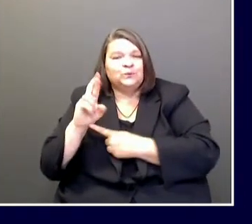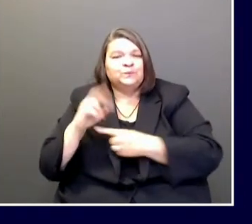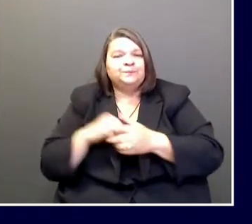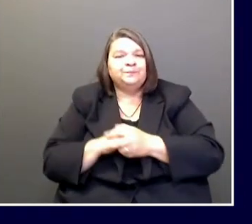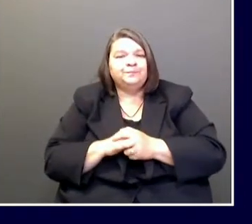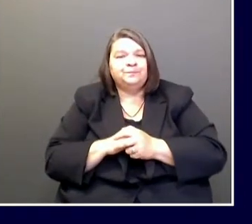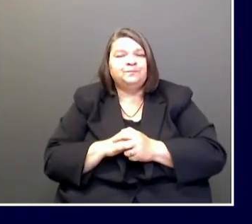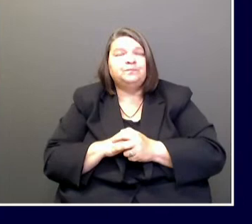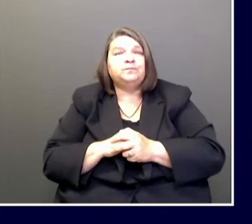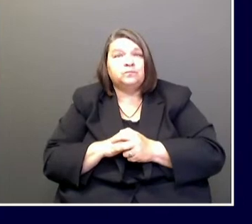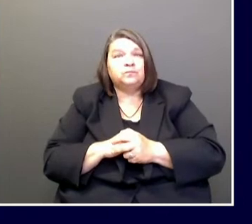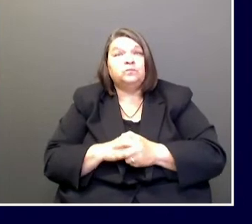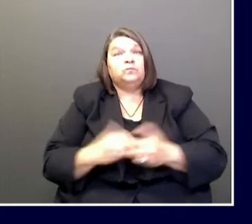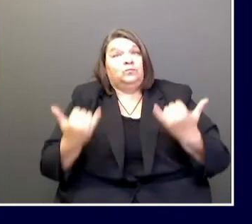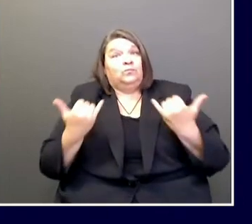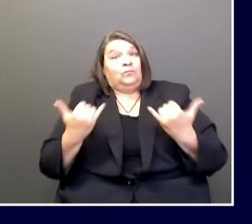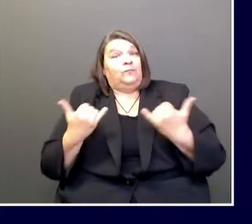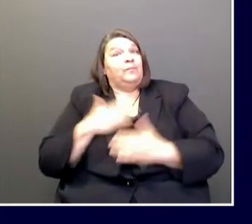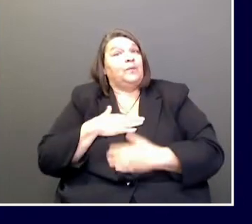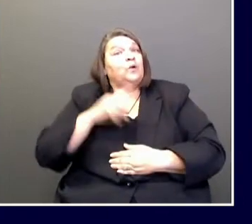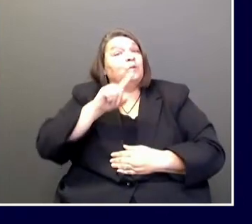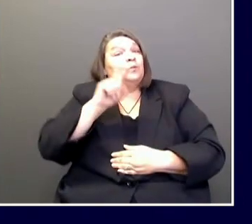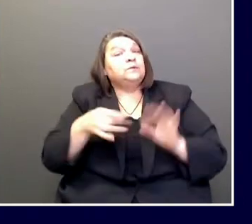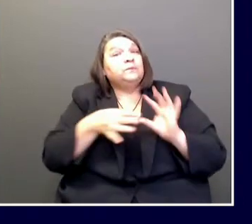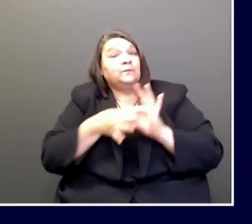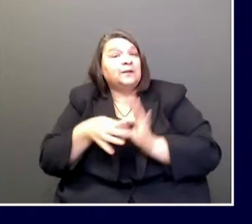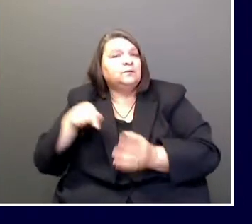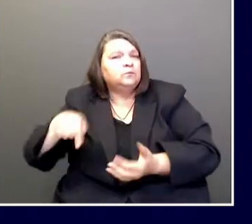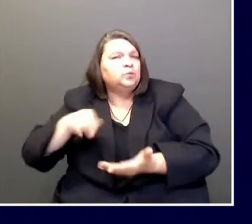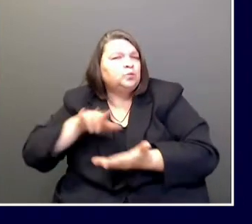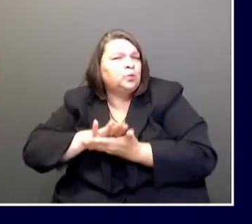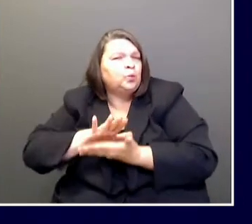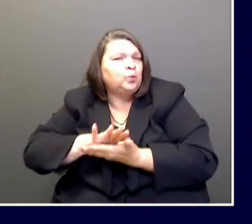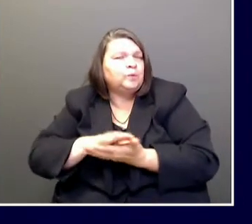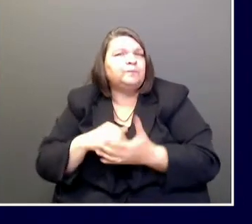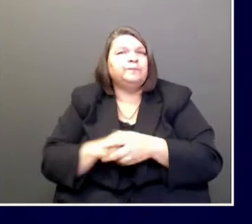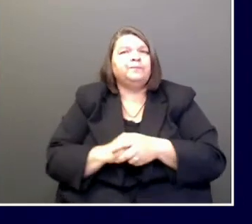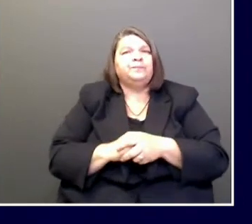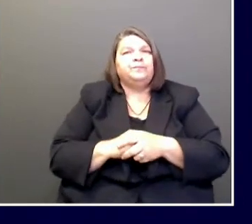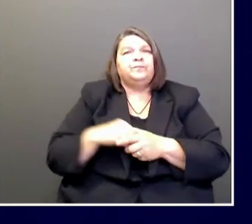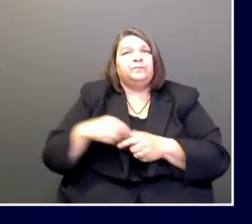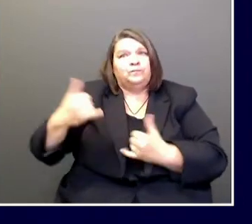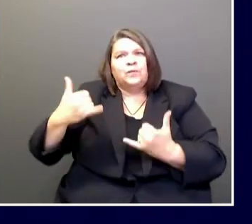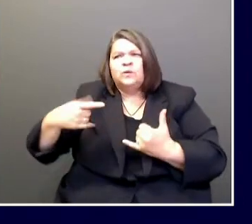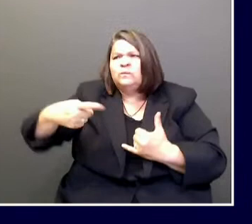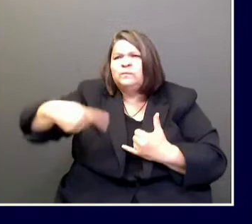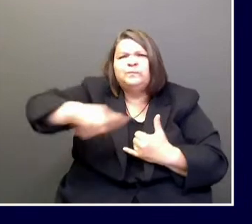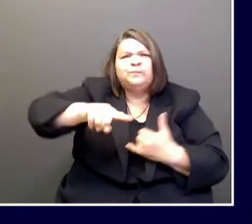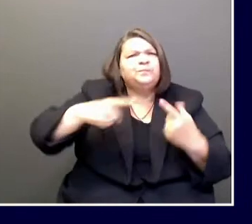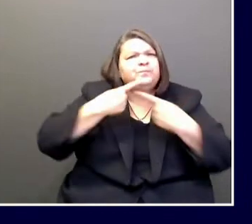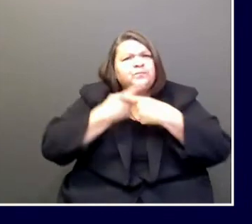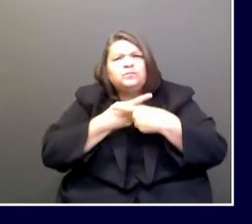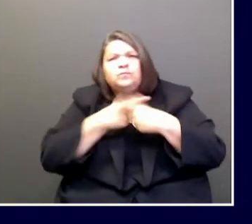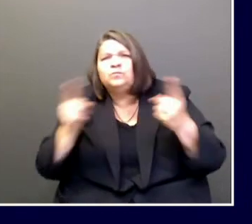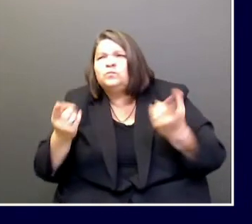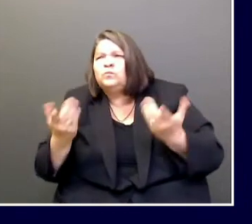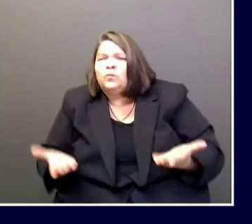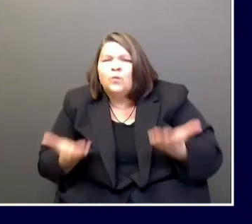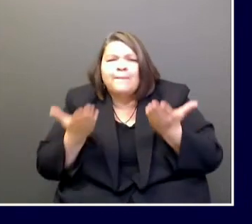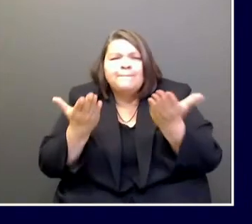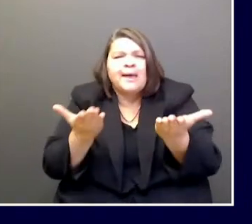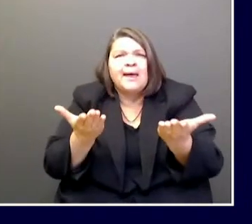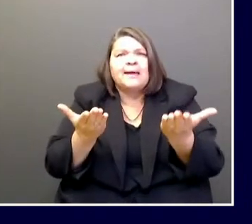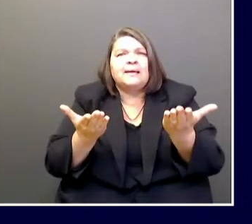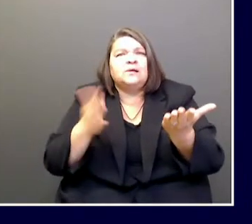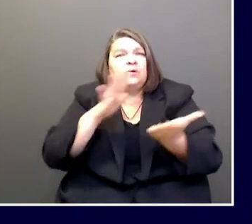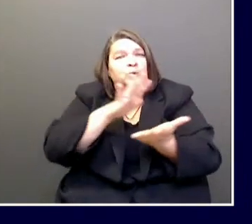schools. Will simply recommending that all K through 12 students, teachers, staff wear face coverings, will that make a